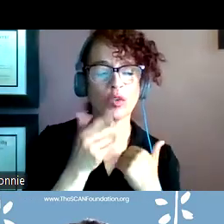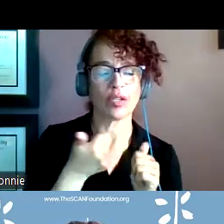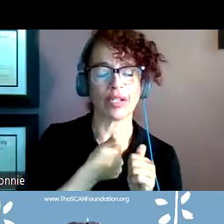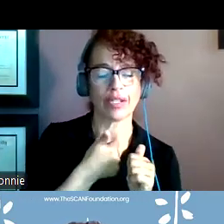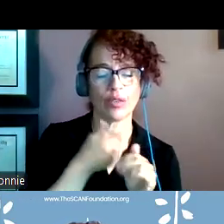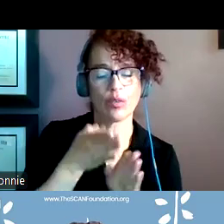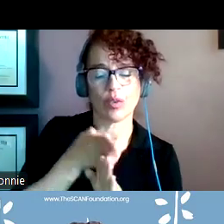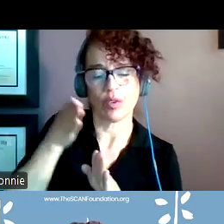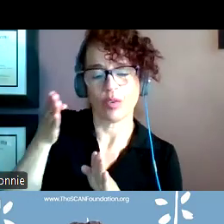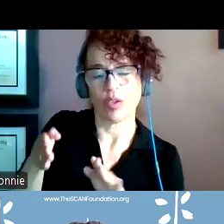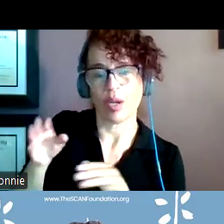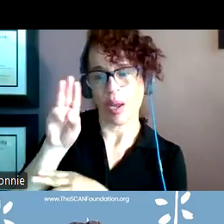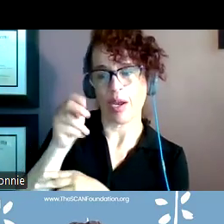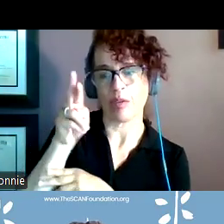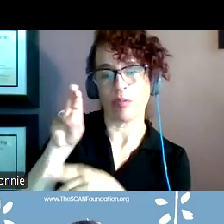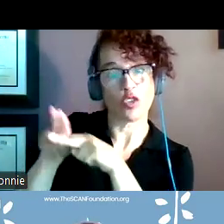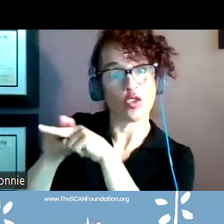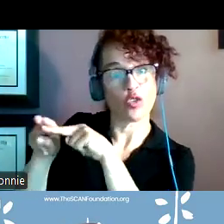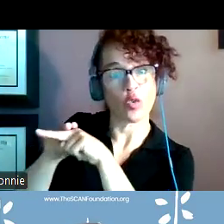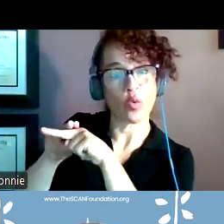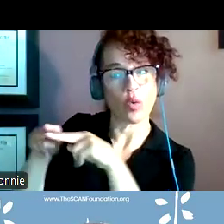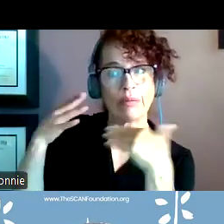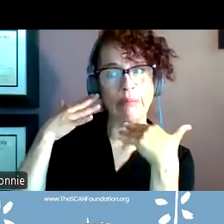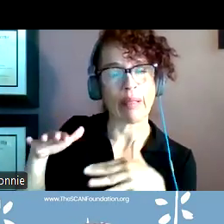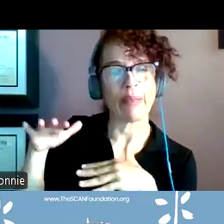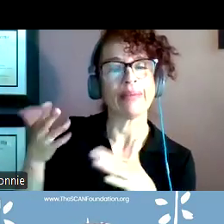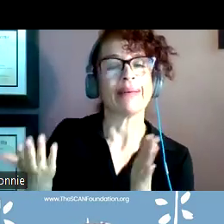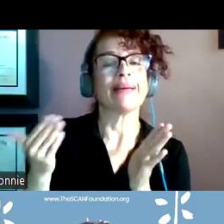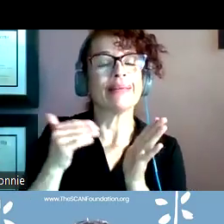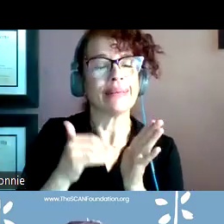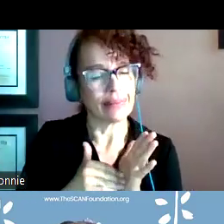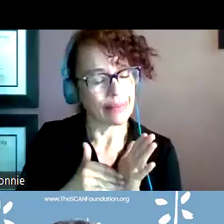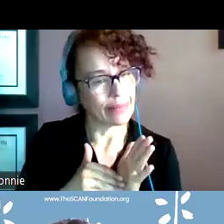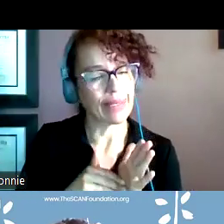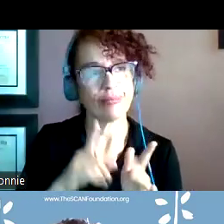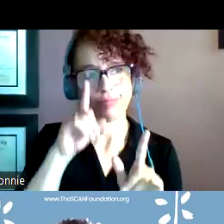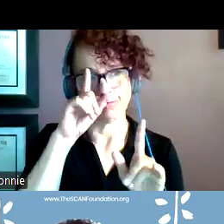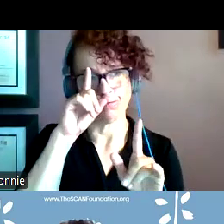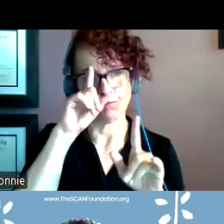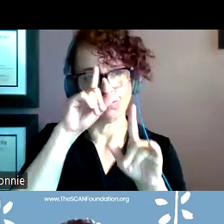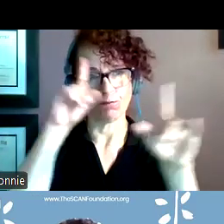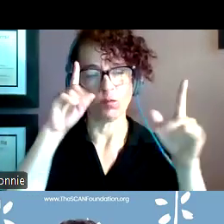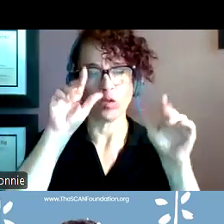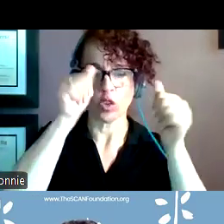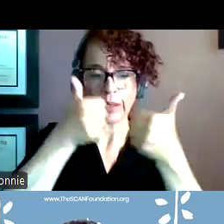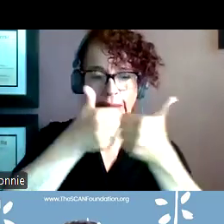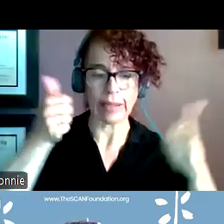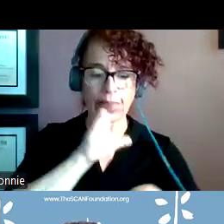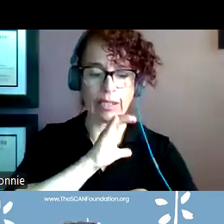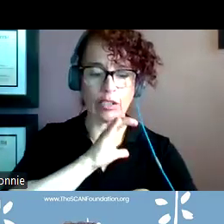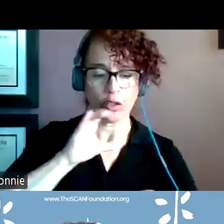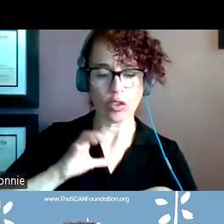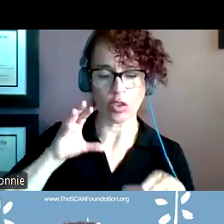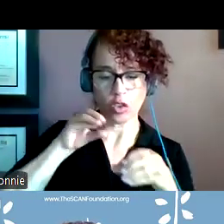right next to the MetroLink train. So again, it would be ideal to form a separate committee that